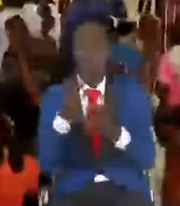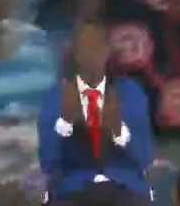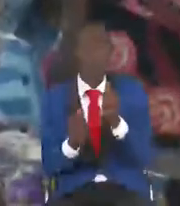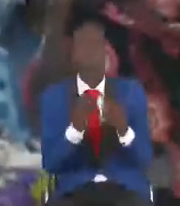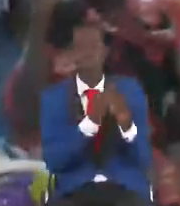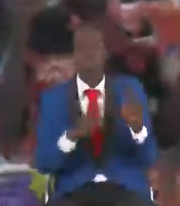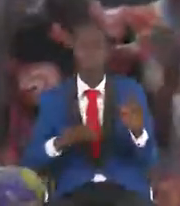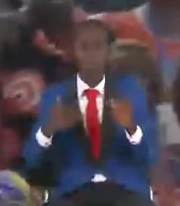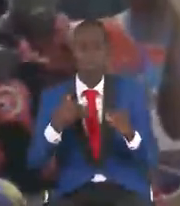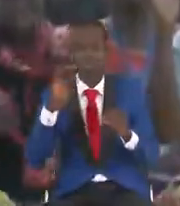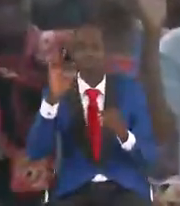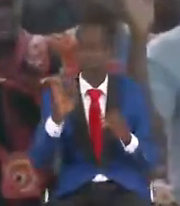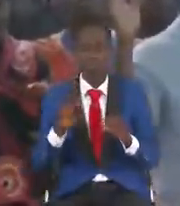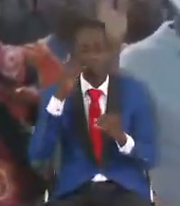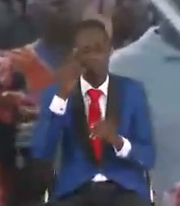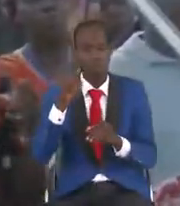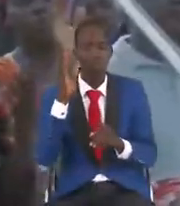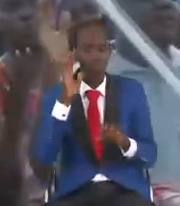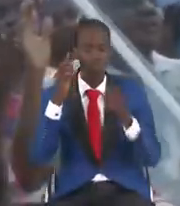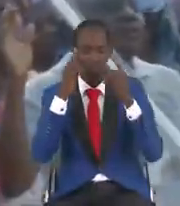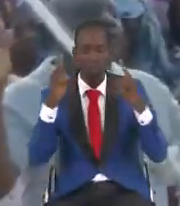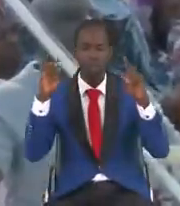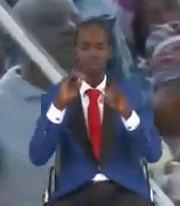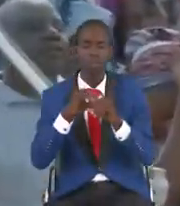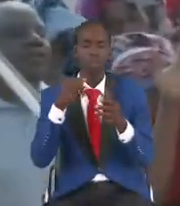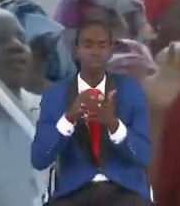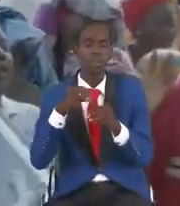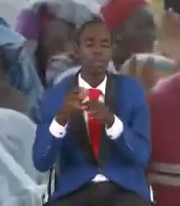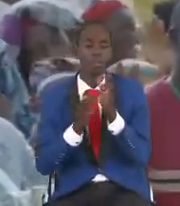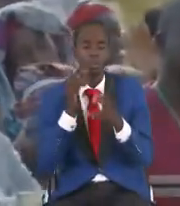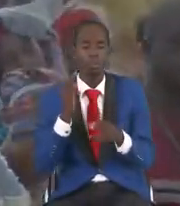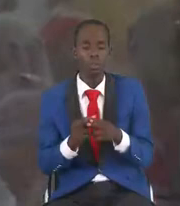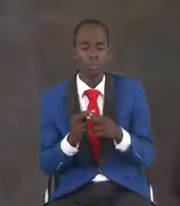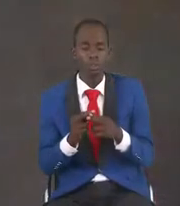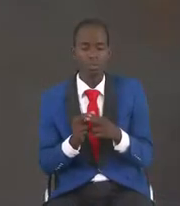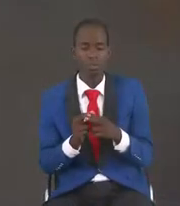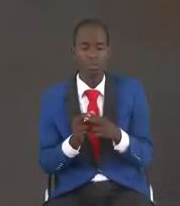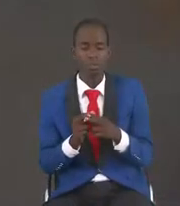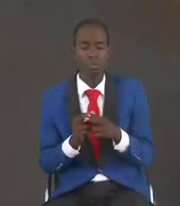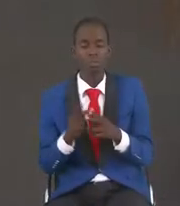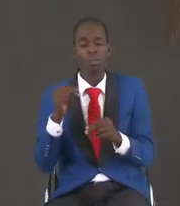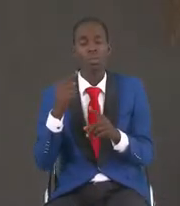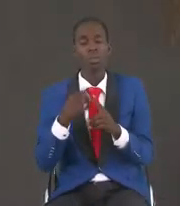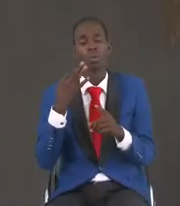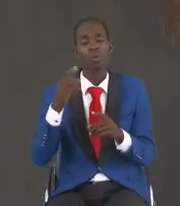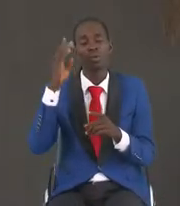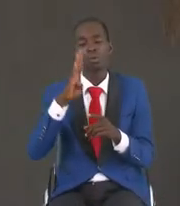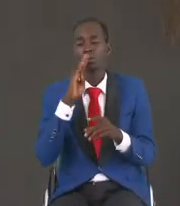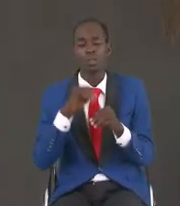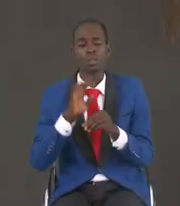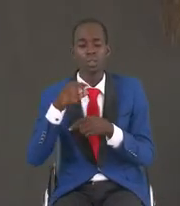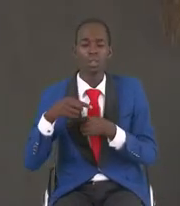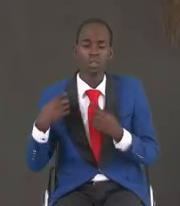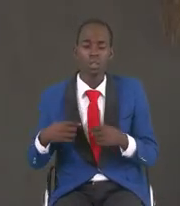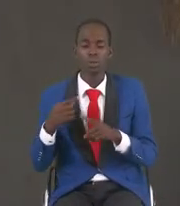for you, you will succeed in it in Jesus' name. The word of God be in your heart. The word